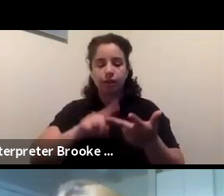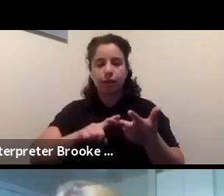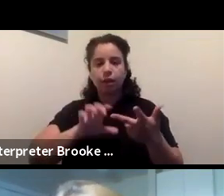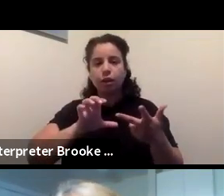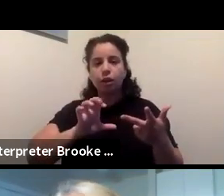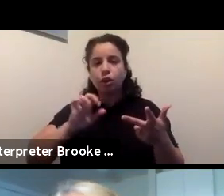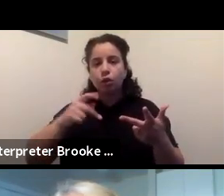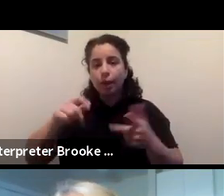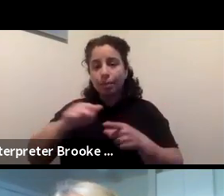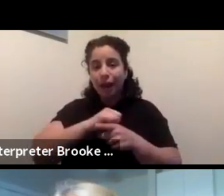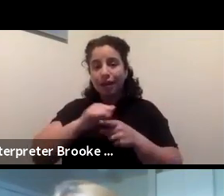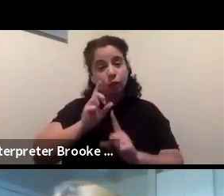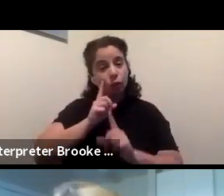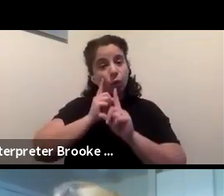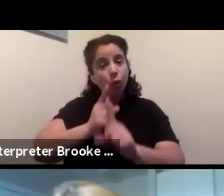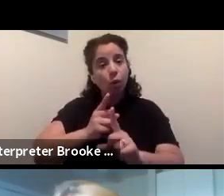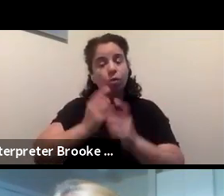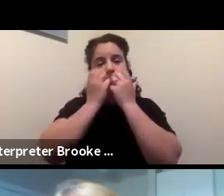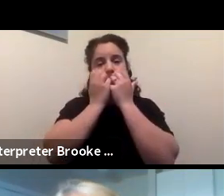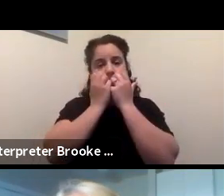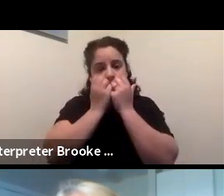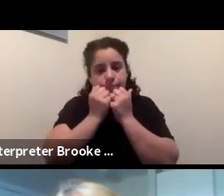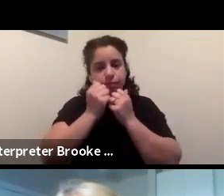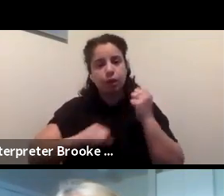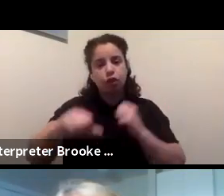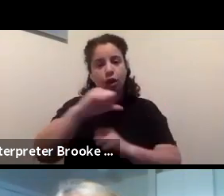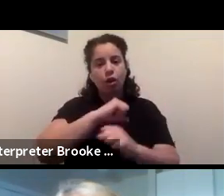for each other, asking each other, how are you?